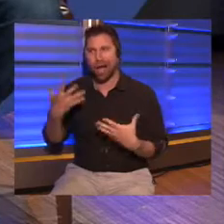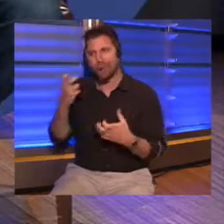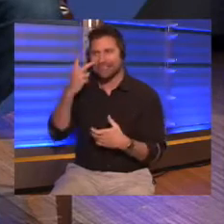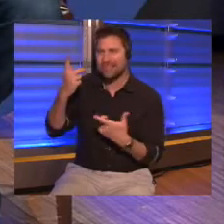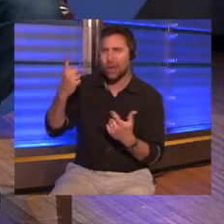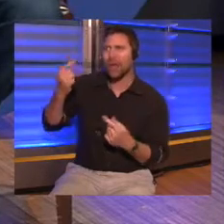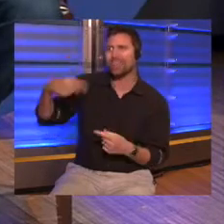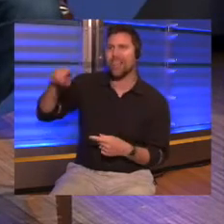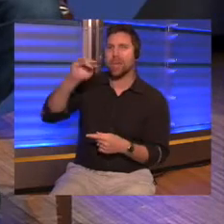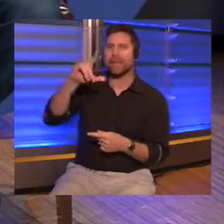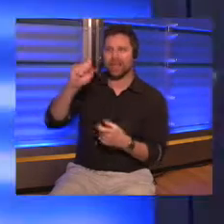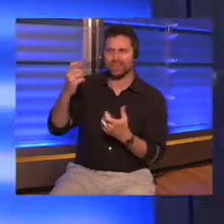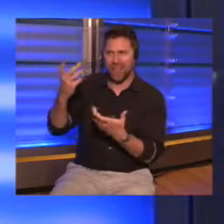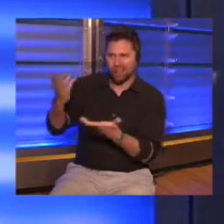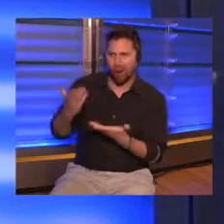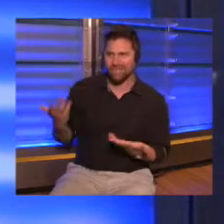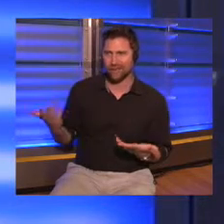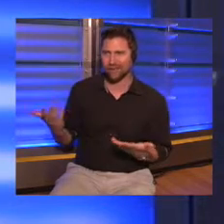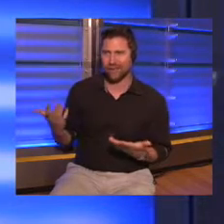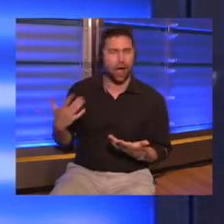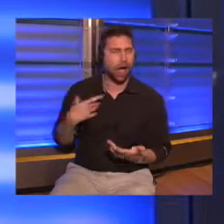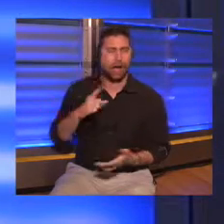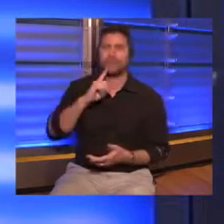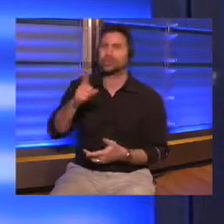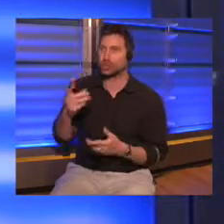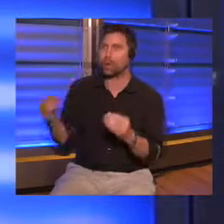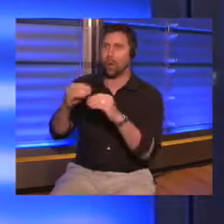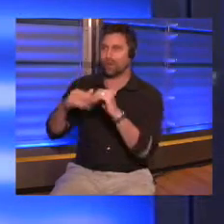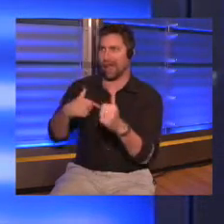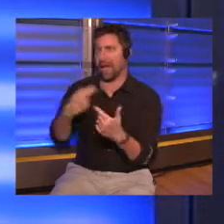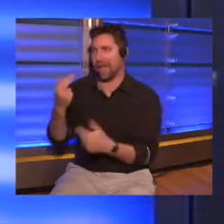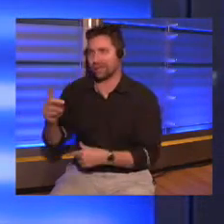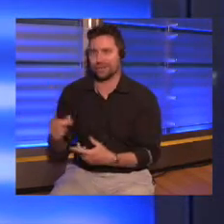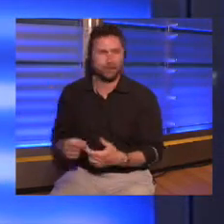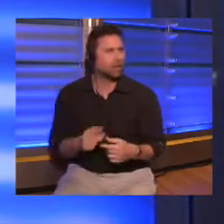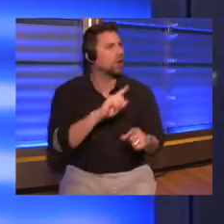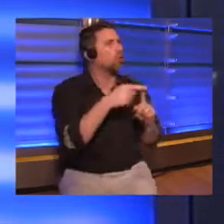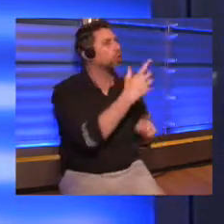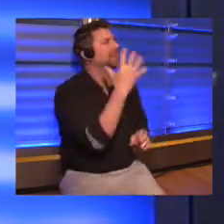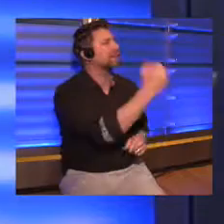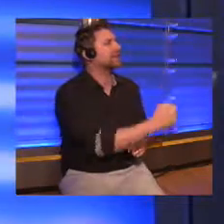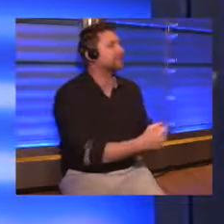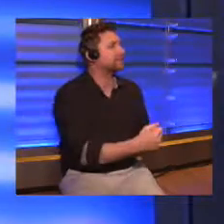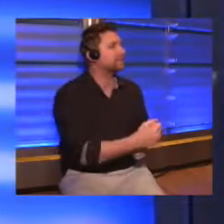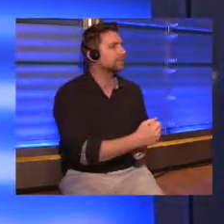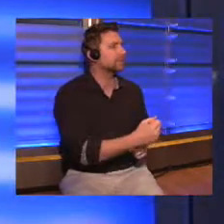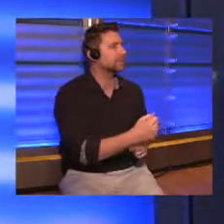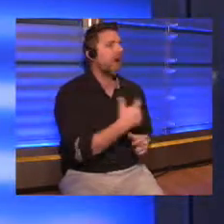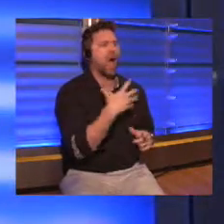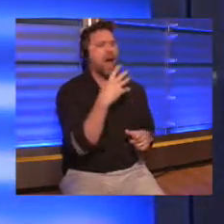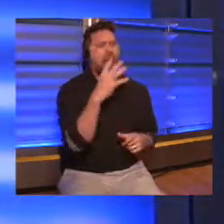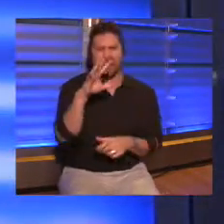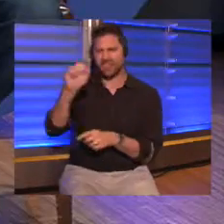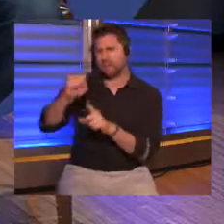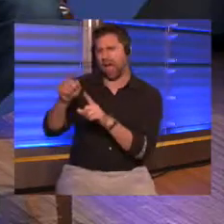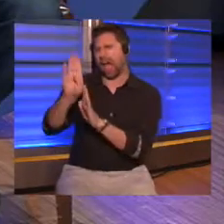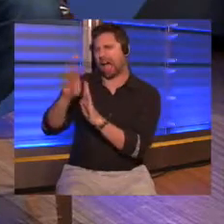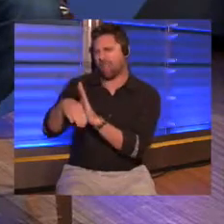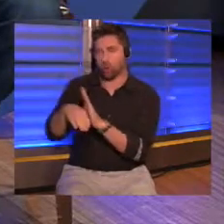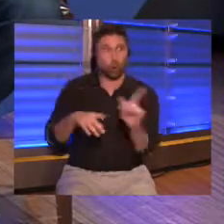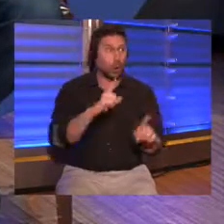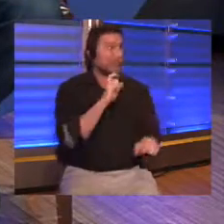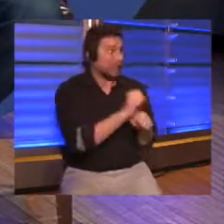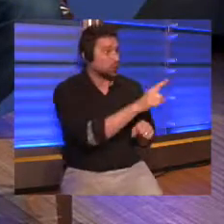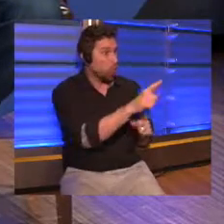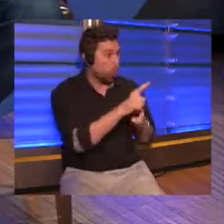had to offer. Oh. I'm sure it was a lot more than I had to. When do you leave? I leave in about a half hour. Oh, so you are literally running